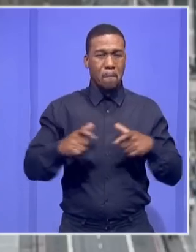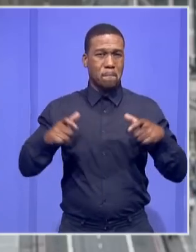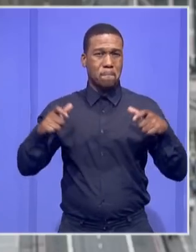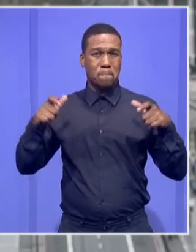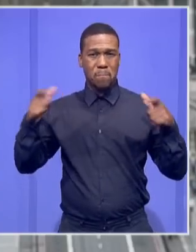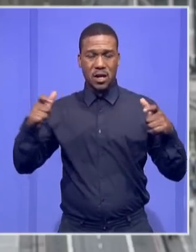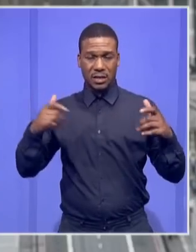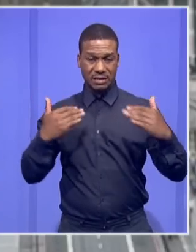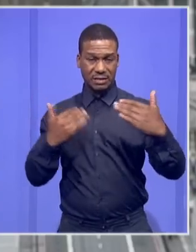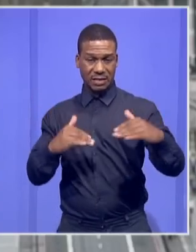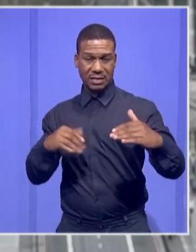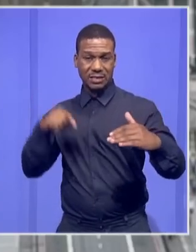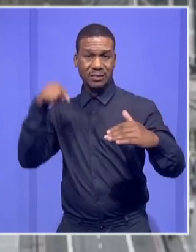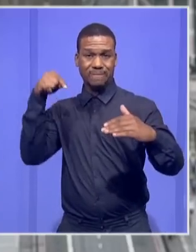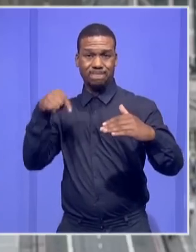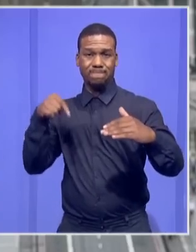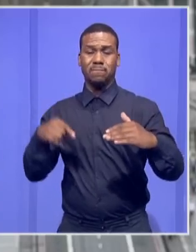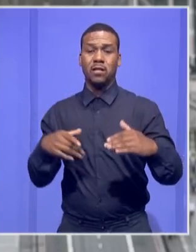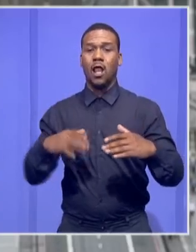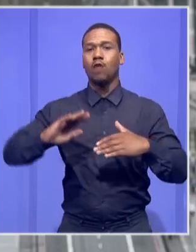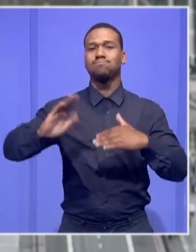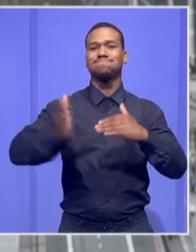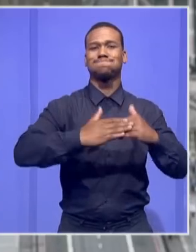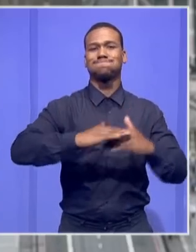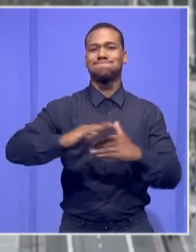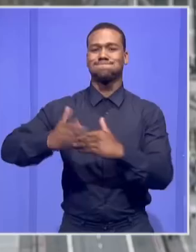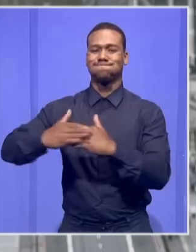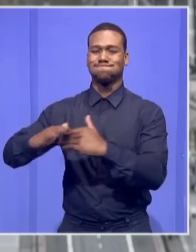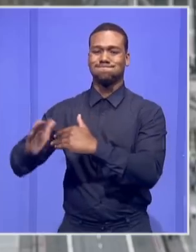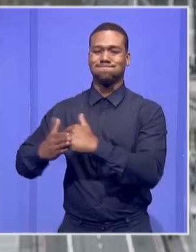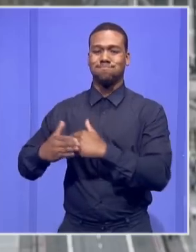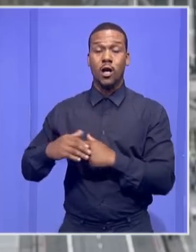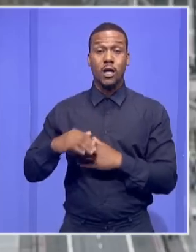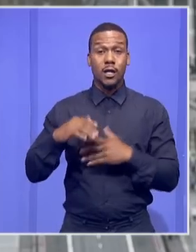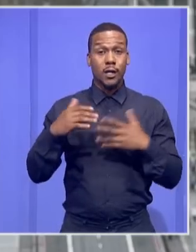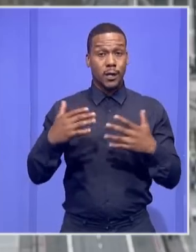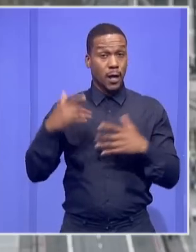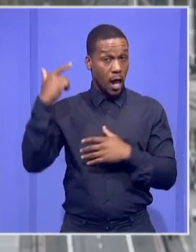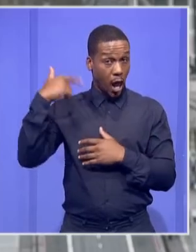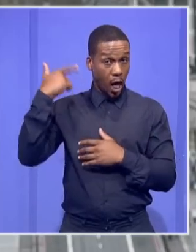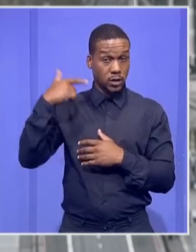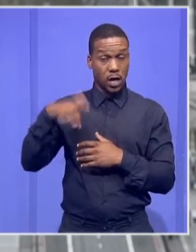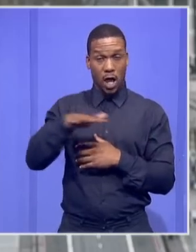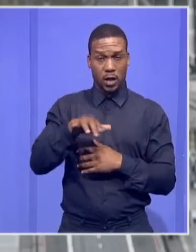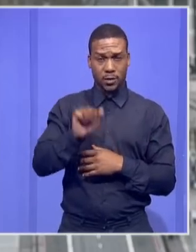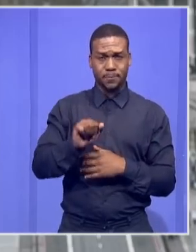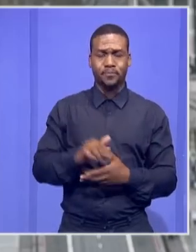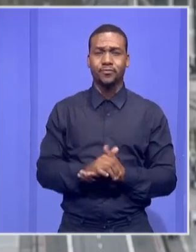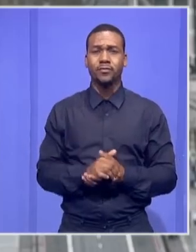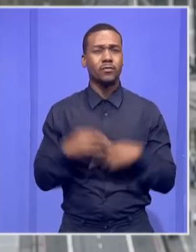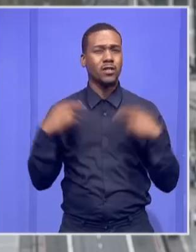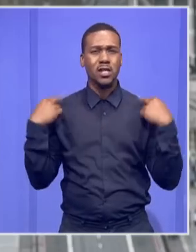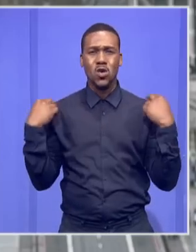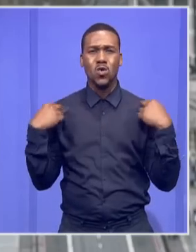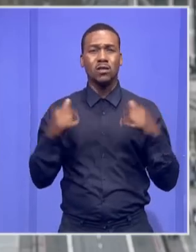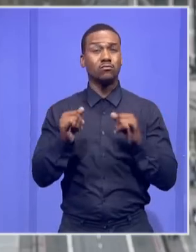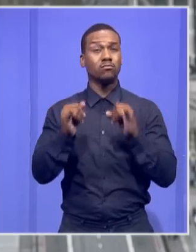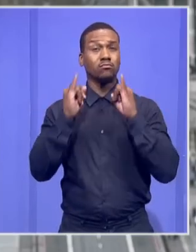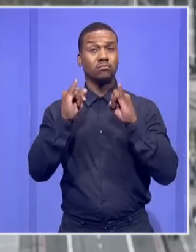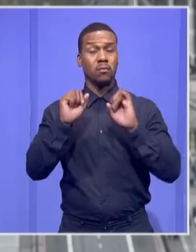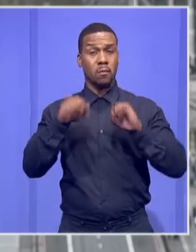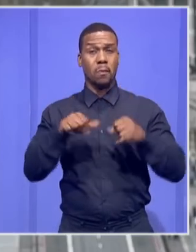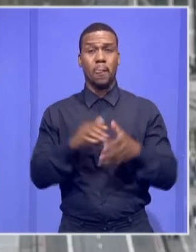of central London is closed off. They are taking security very seriously, but certainly as we've seen, these